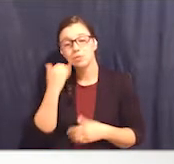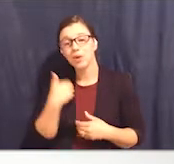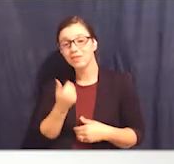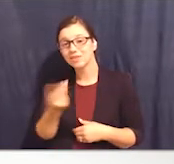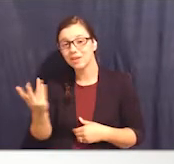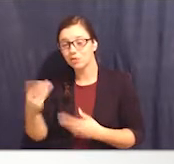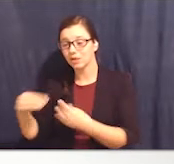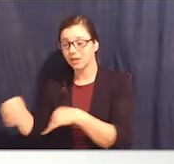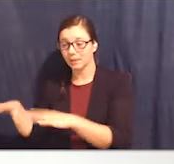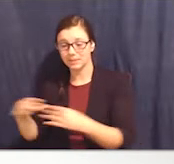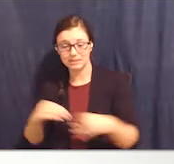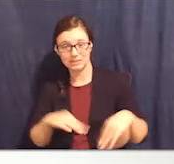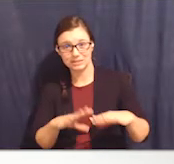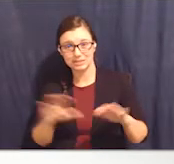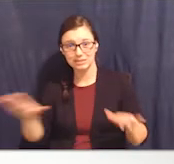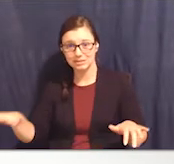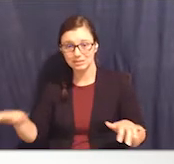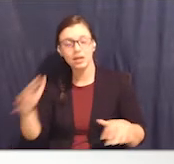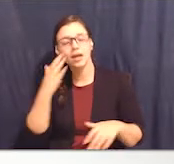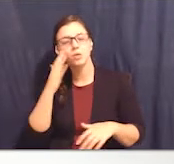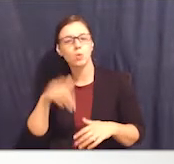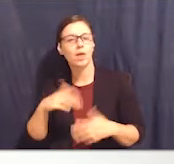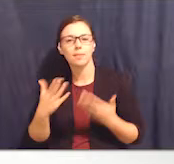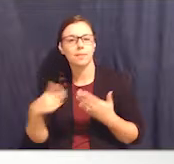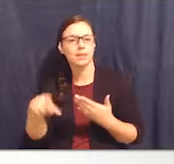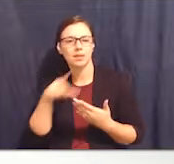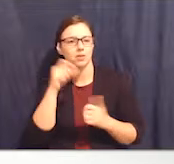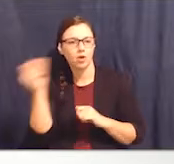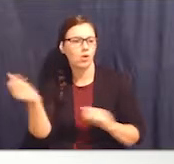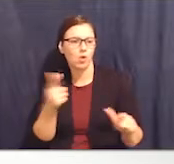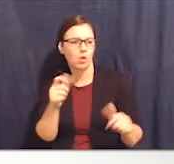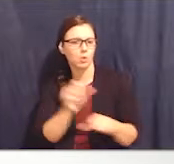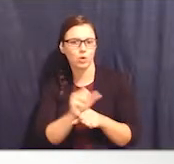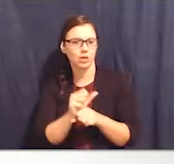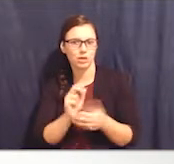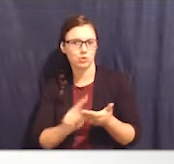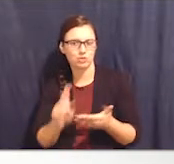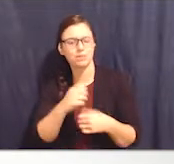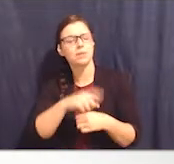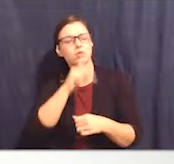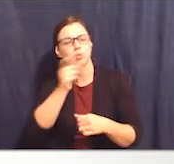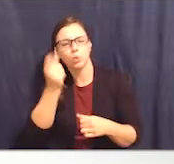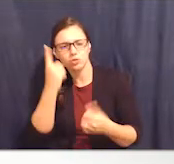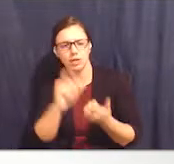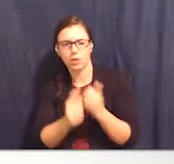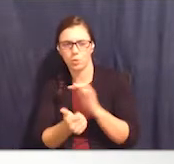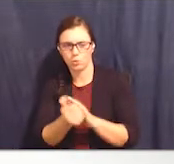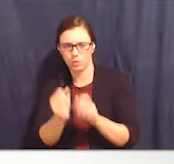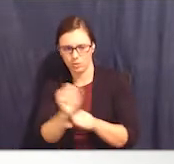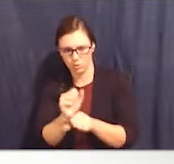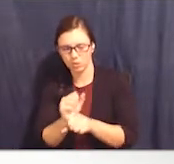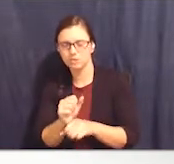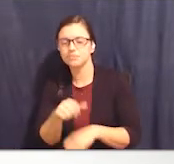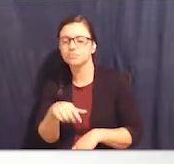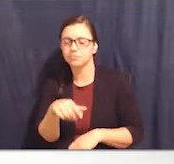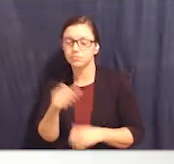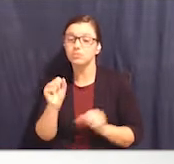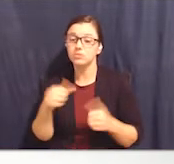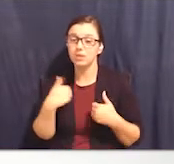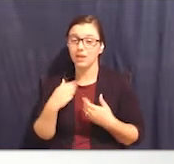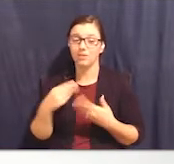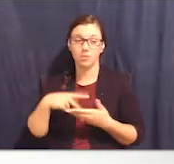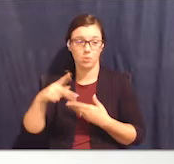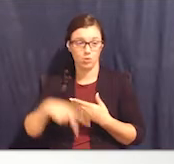both locations. And there, Southeastern University in Lakeland, again, one of those private, not-for-profit. It's also a